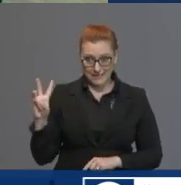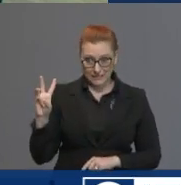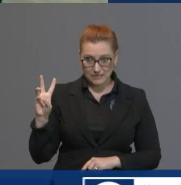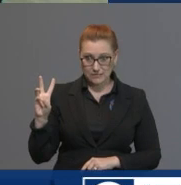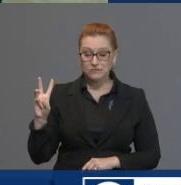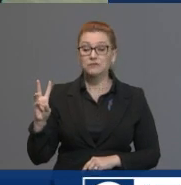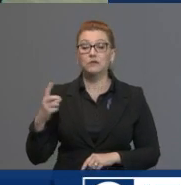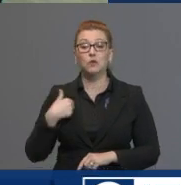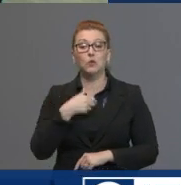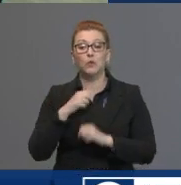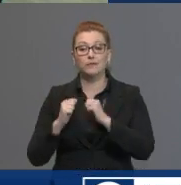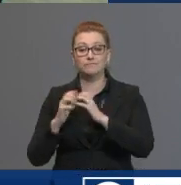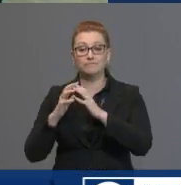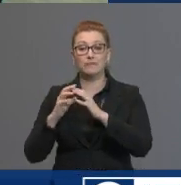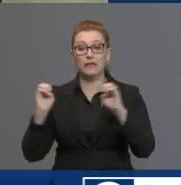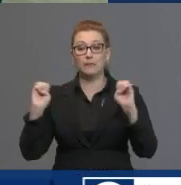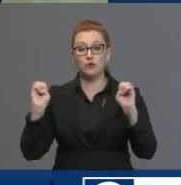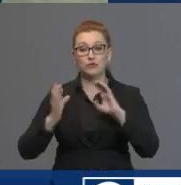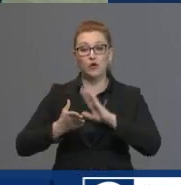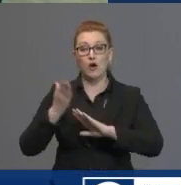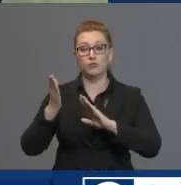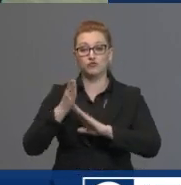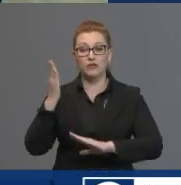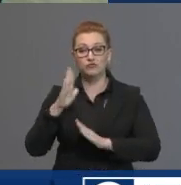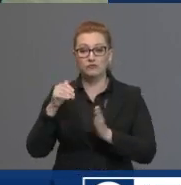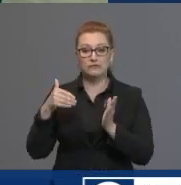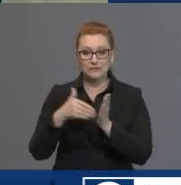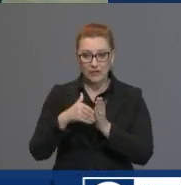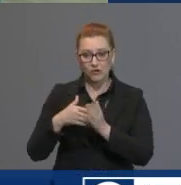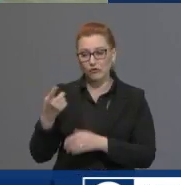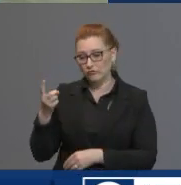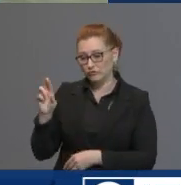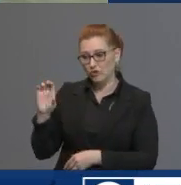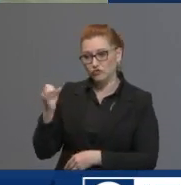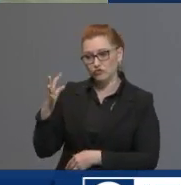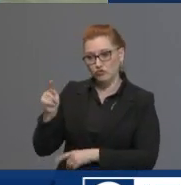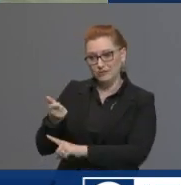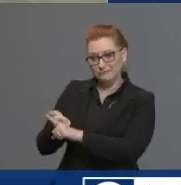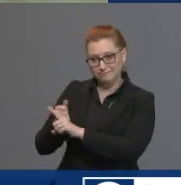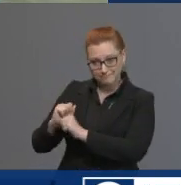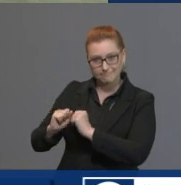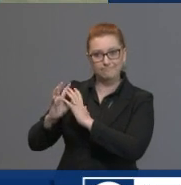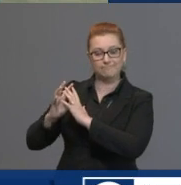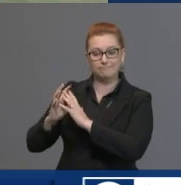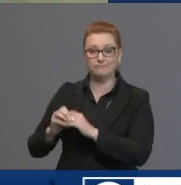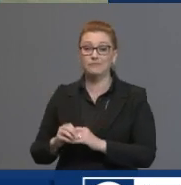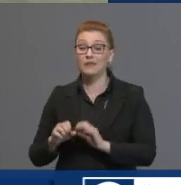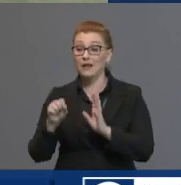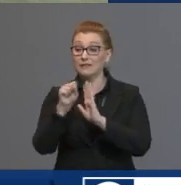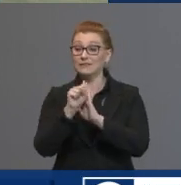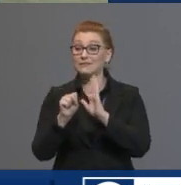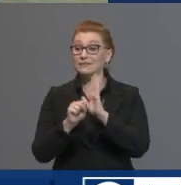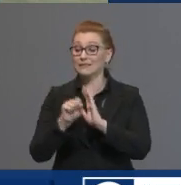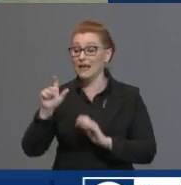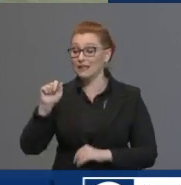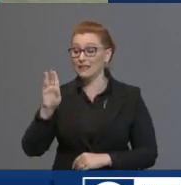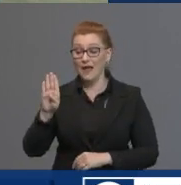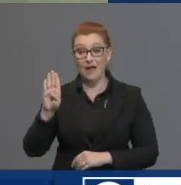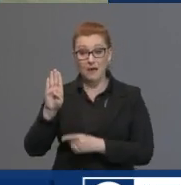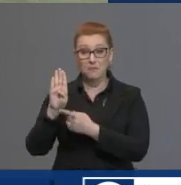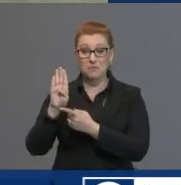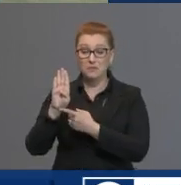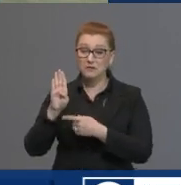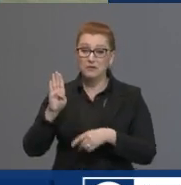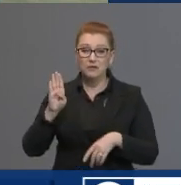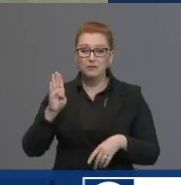the Emergency Operations Center stood up immediately by Dr. Christ. Our state lab was one of the first by